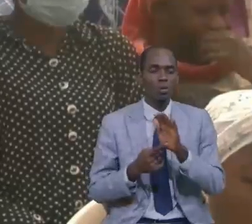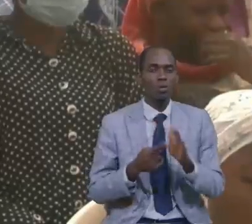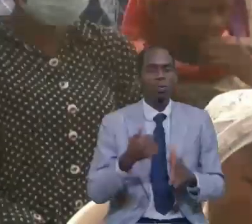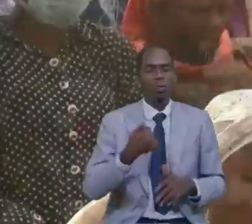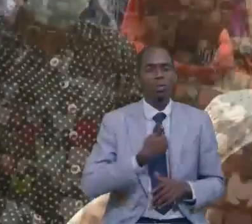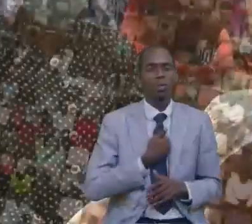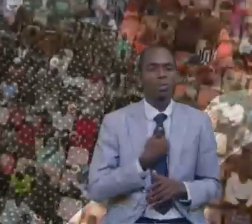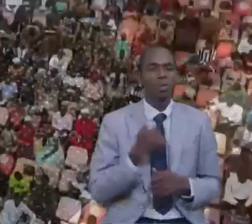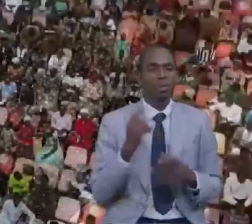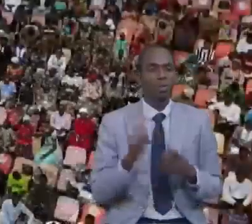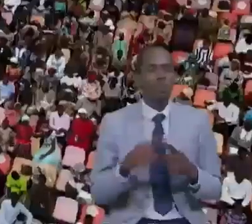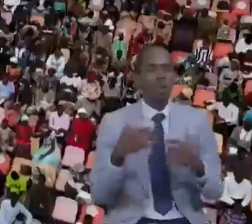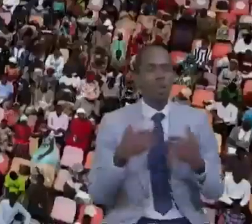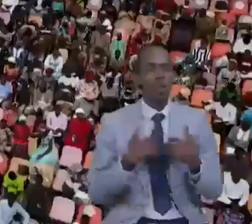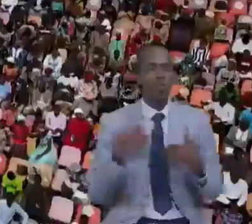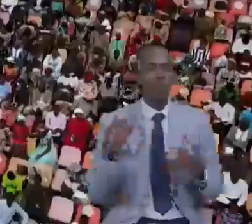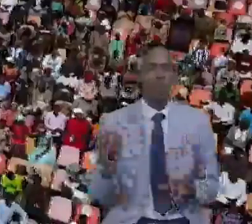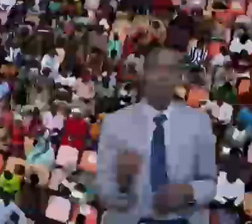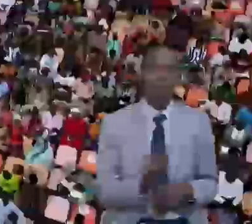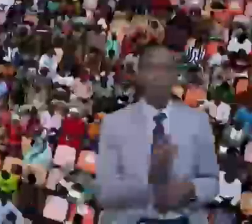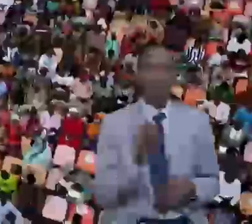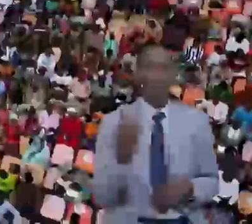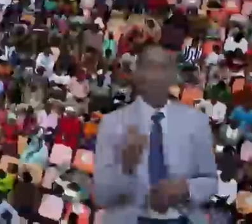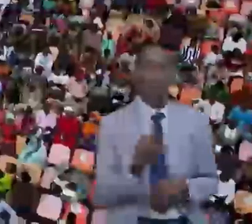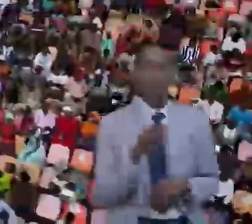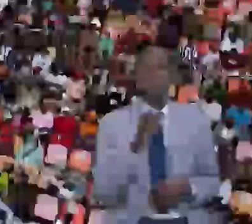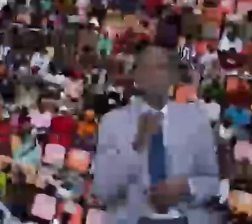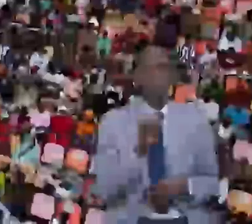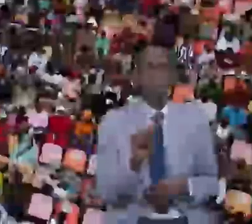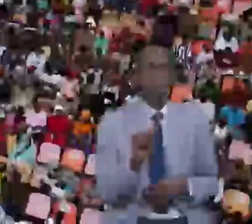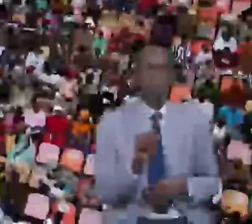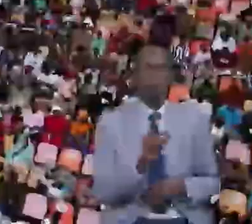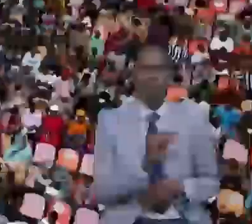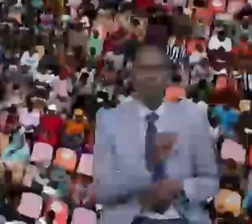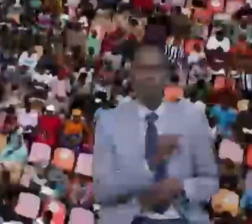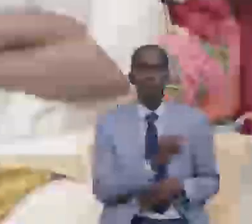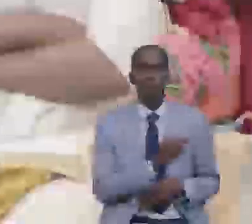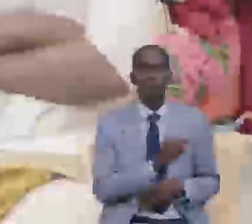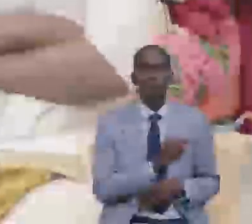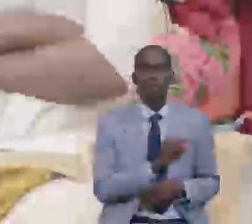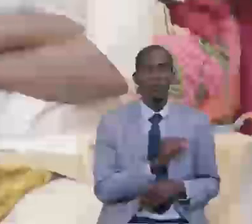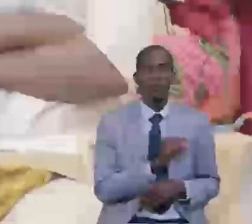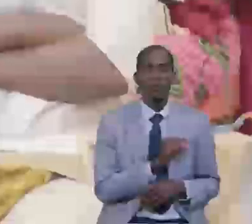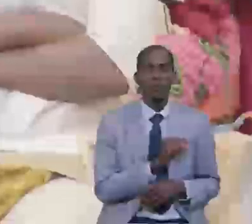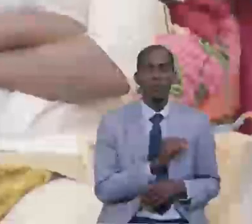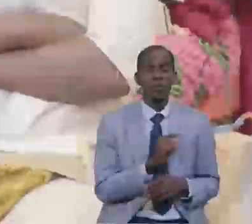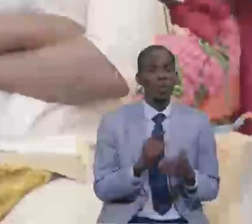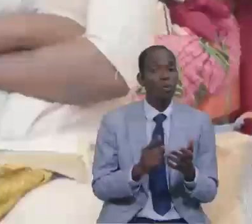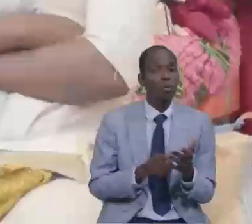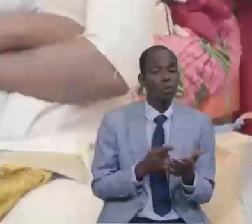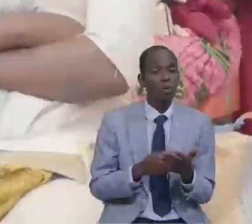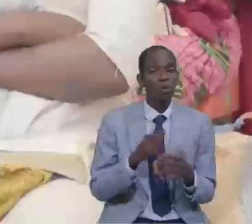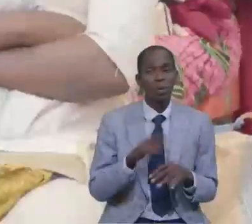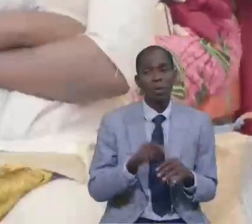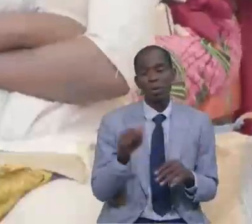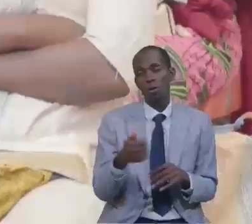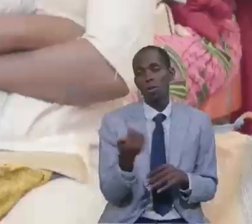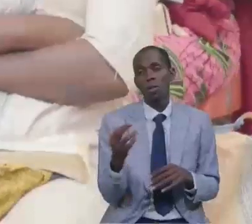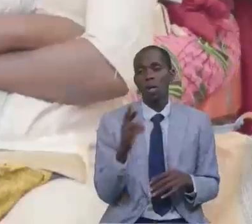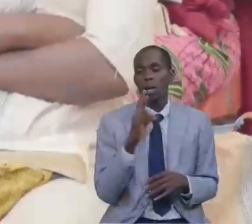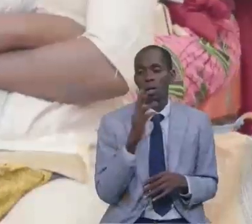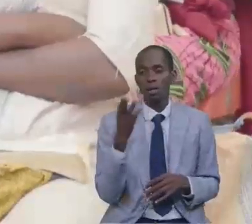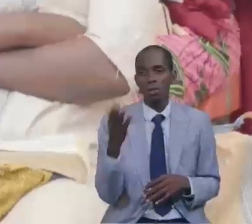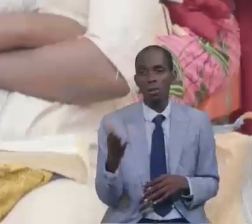Sometimes others are there, sometimes others are not around. Always, sometimes you are by yourself,